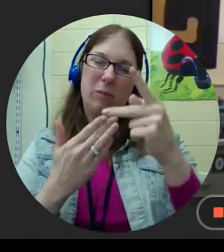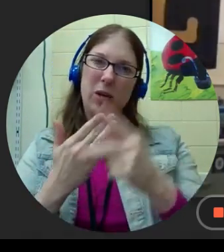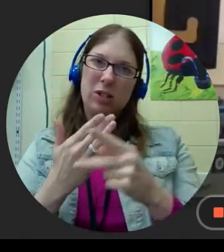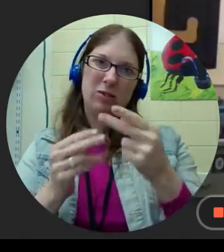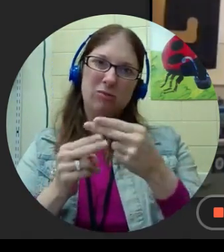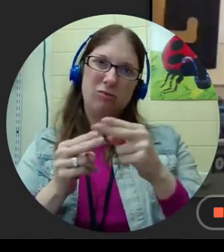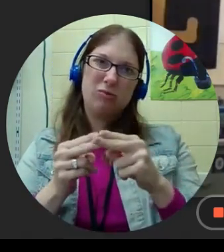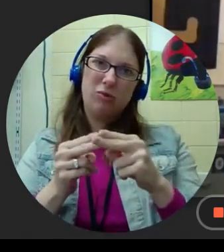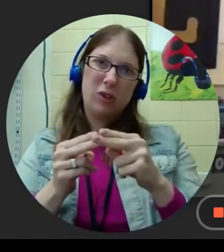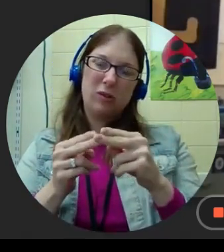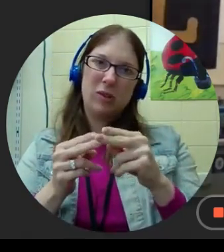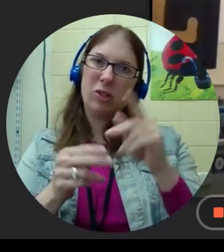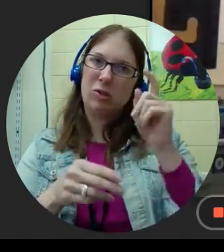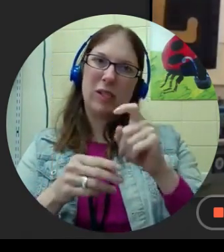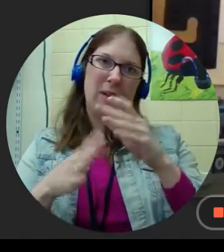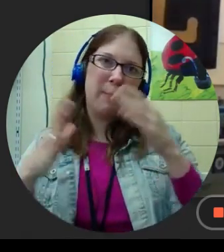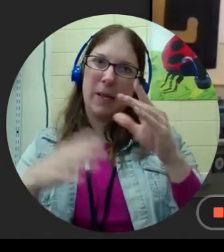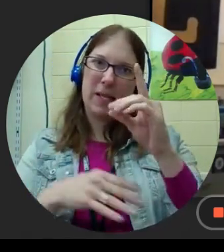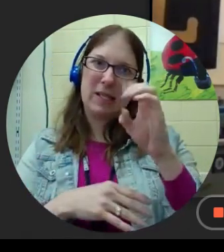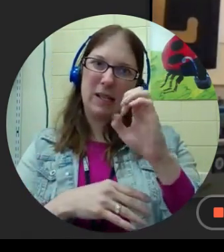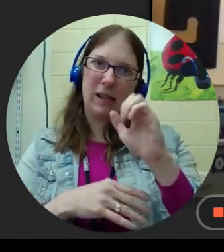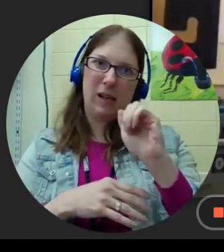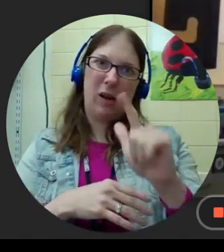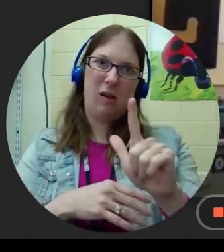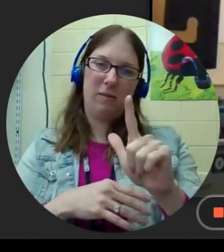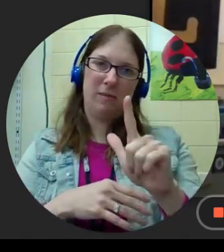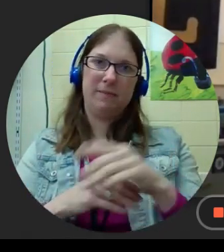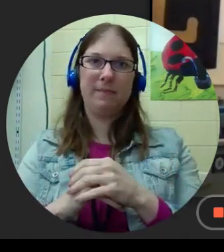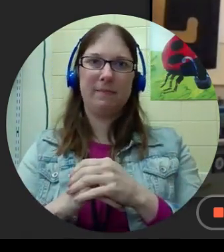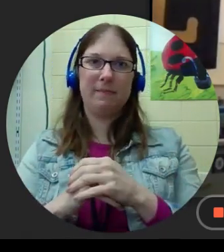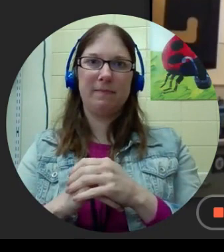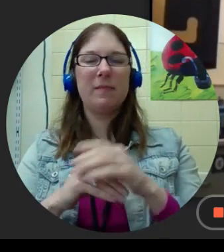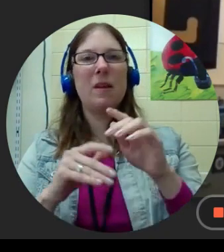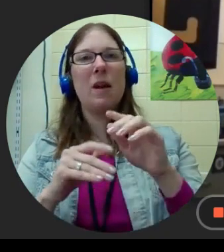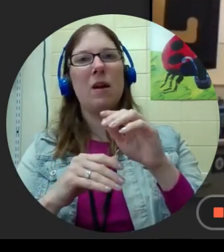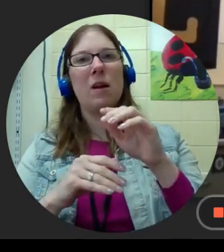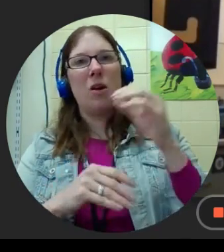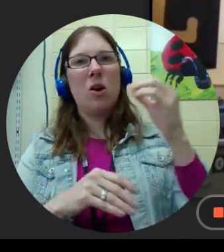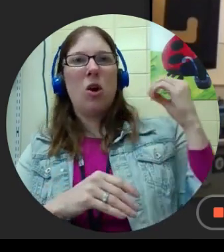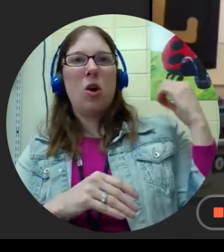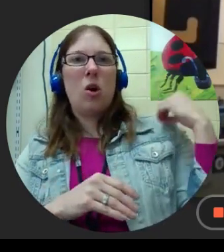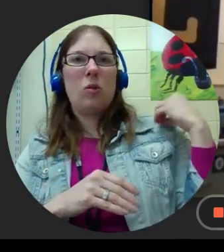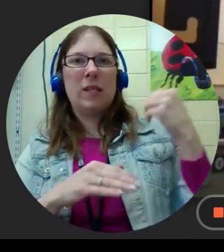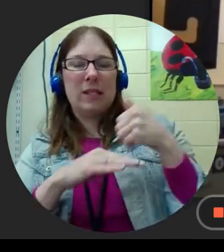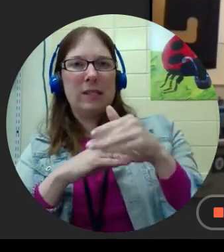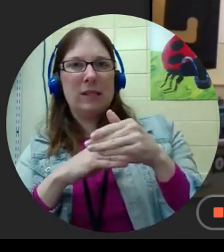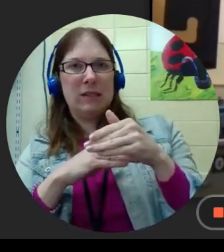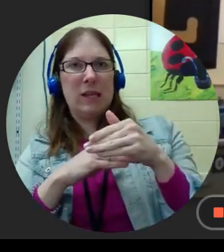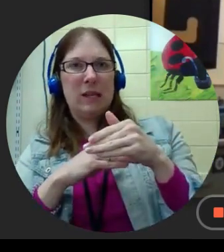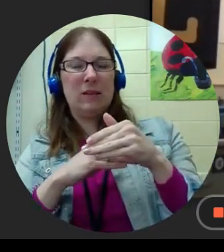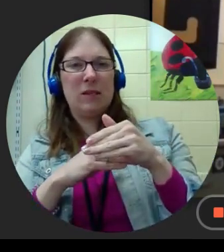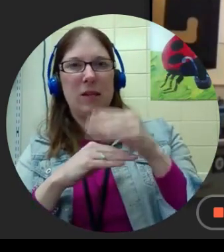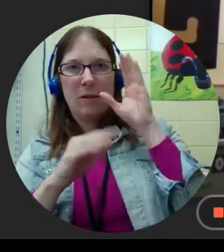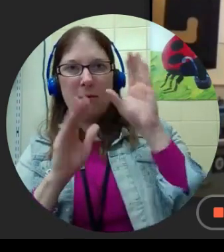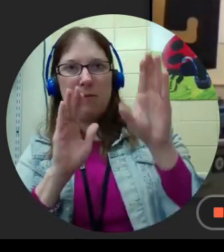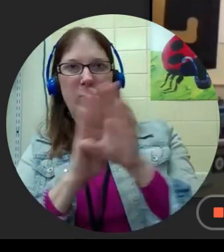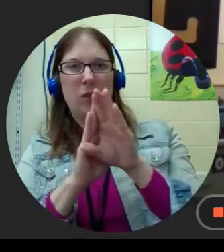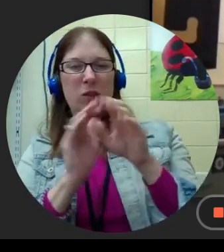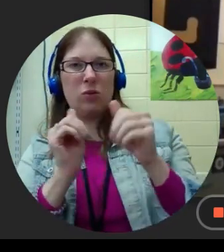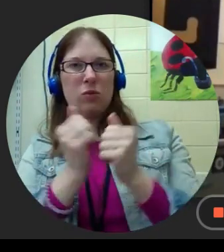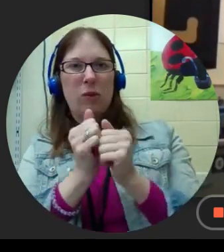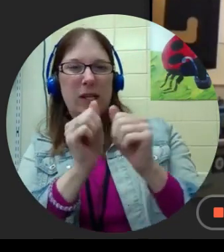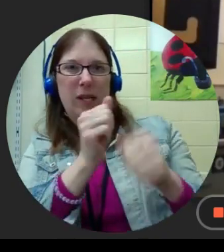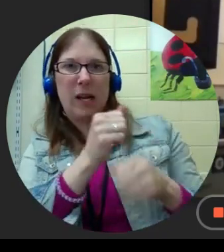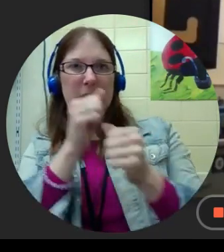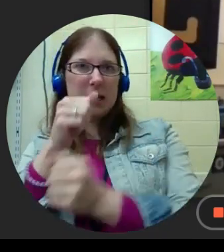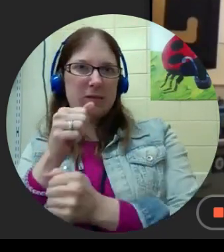deal. I'd start with the props. I opened the email Owen had sent with my kayaking photos. The first ones were exactly what